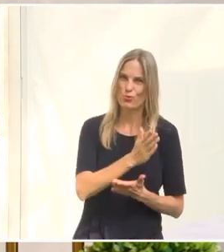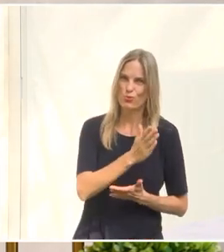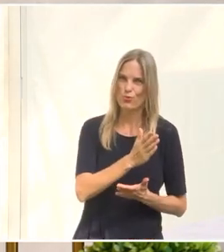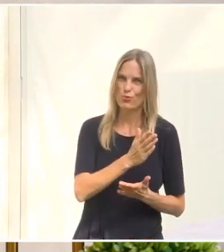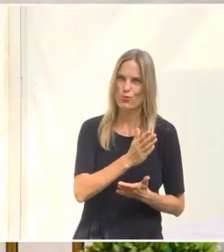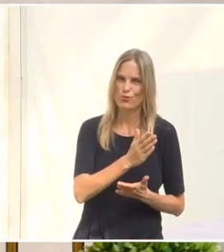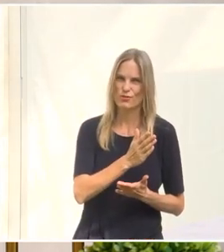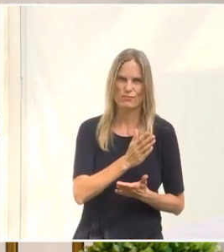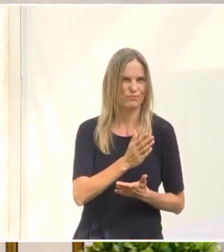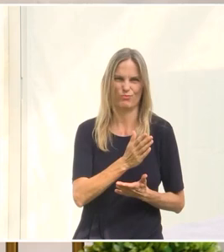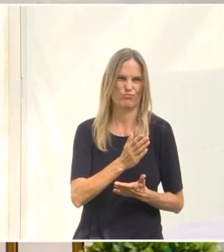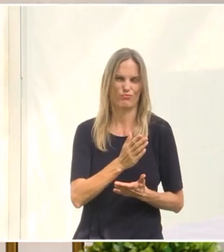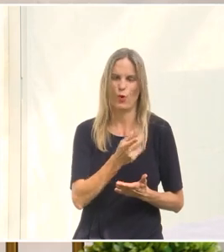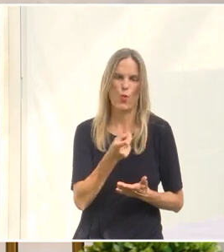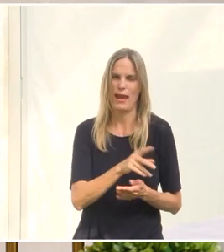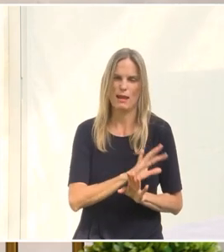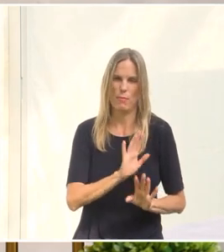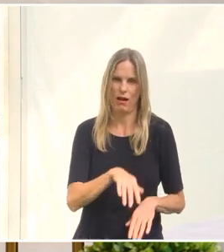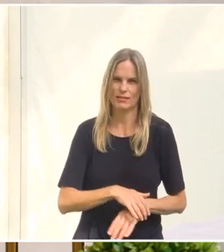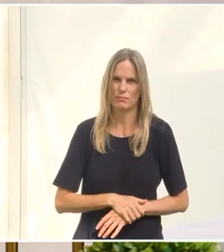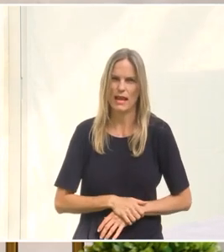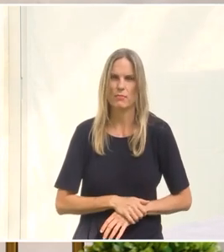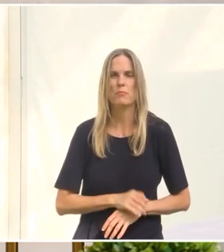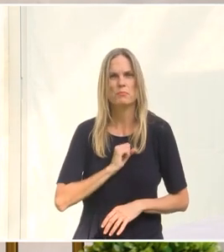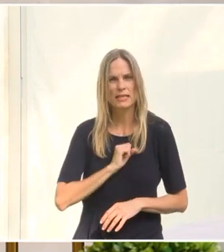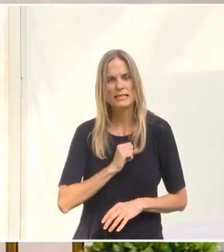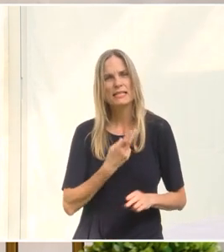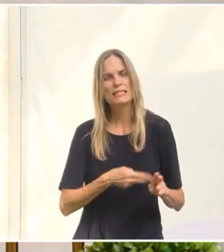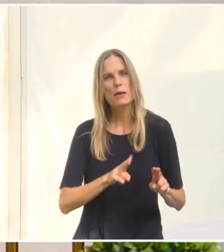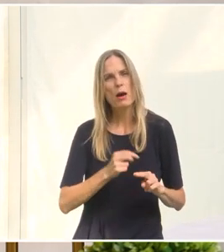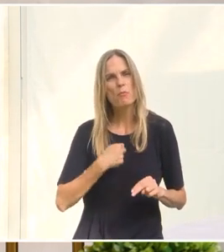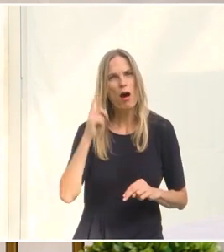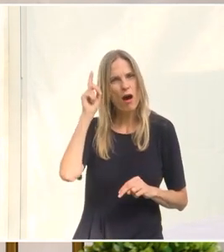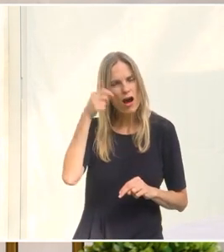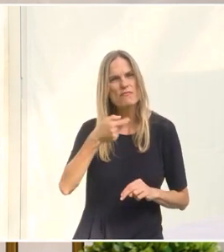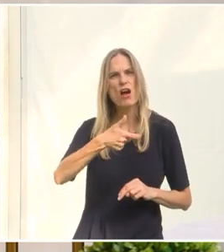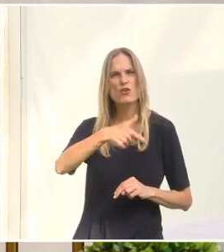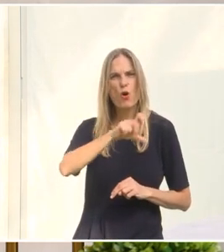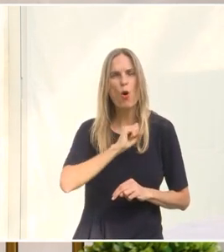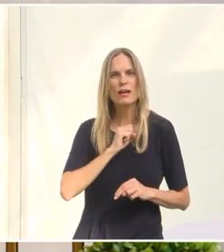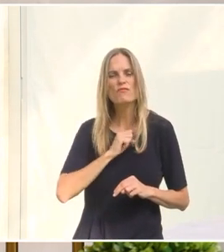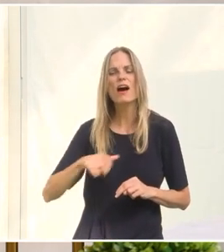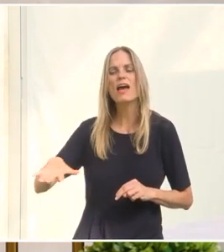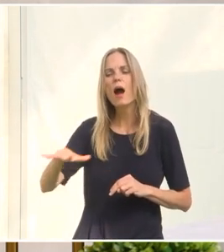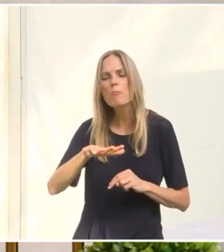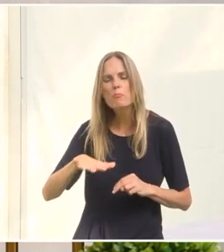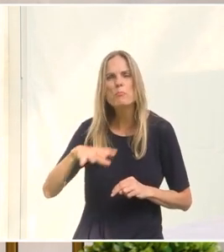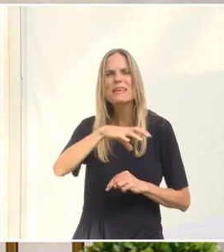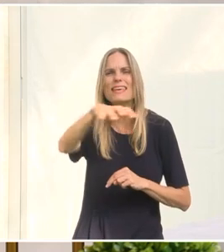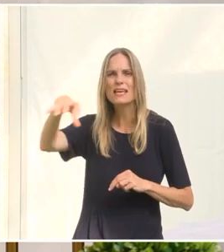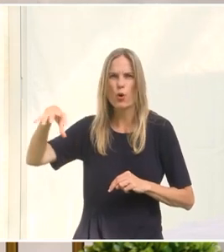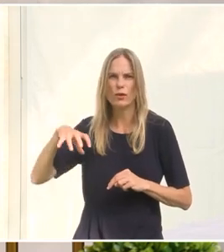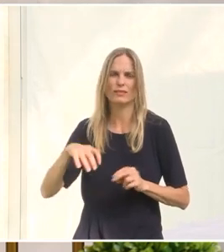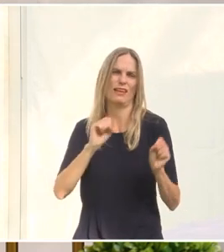way we should go, because I think we should have more regional equality in